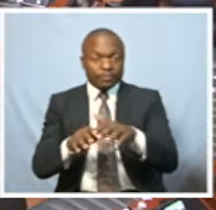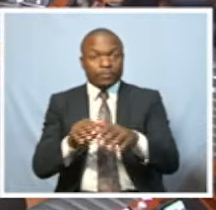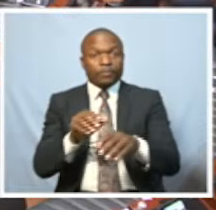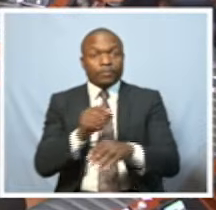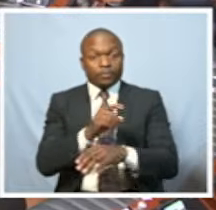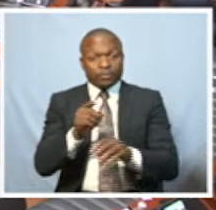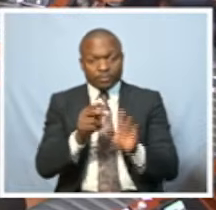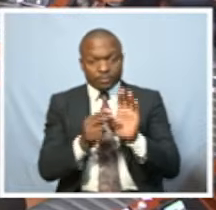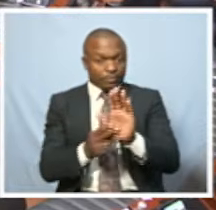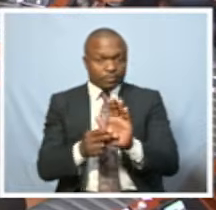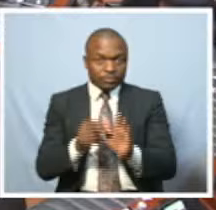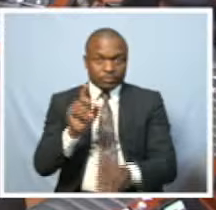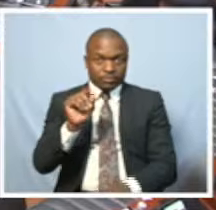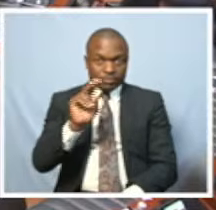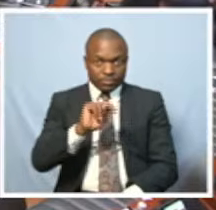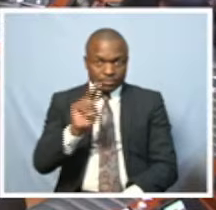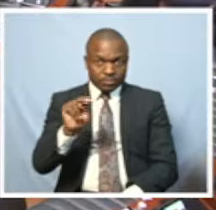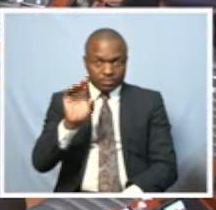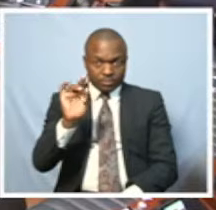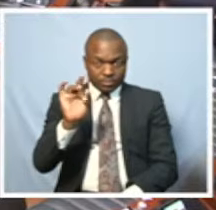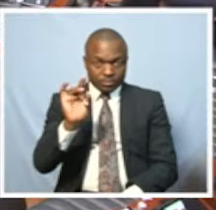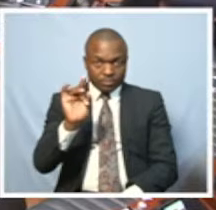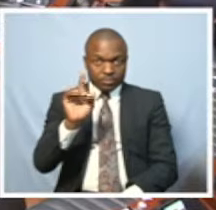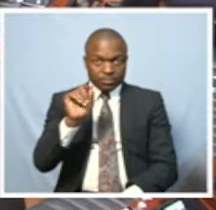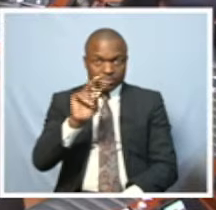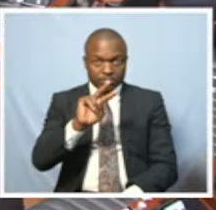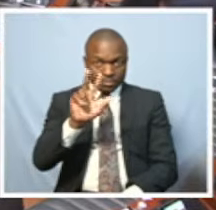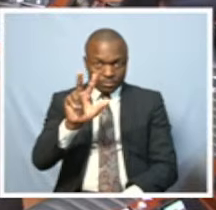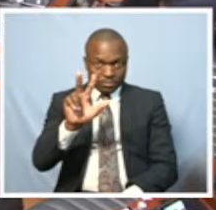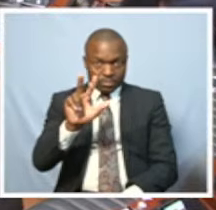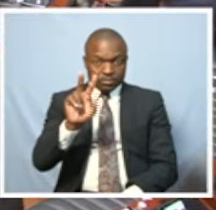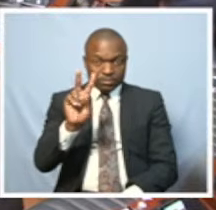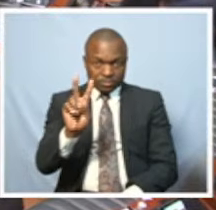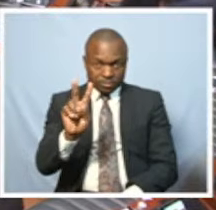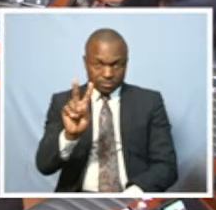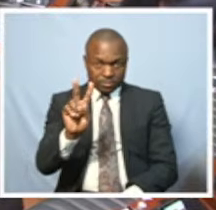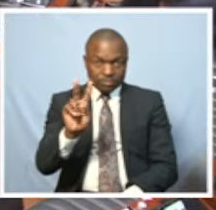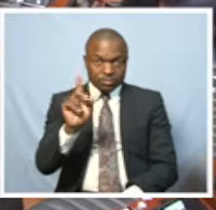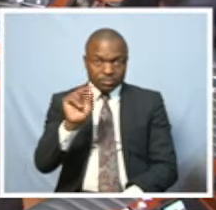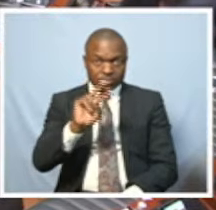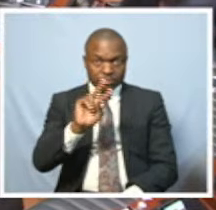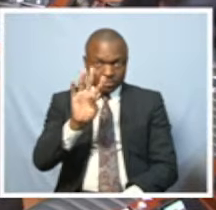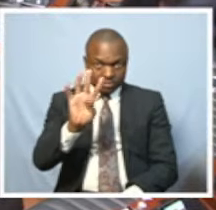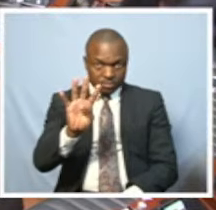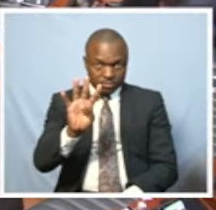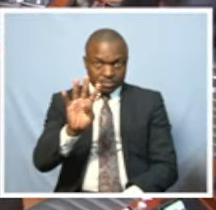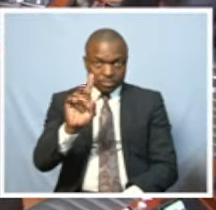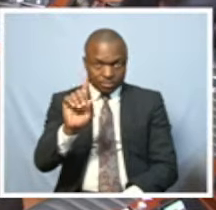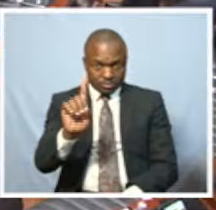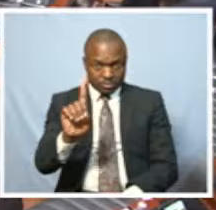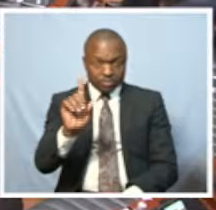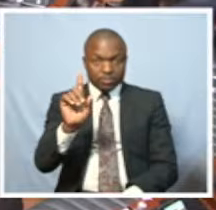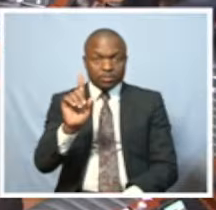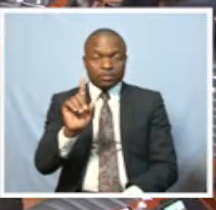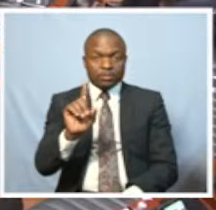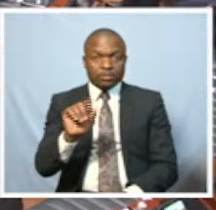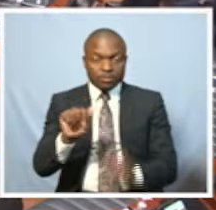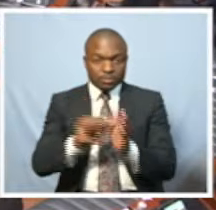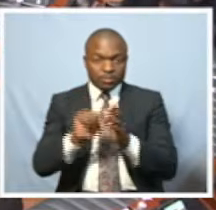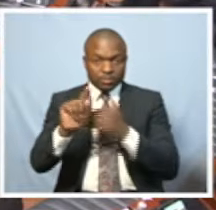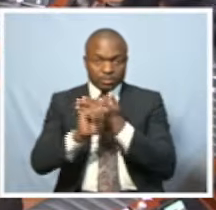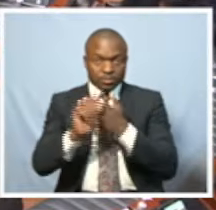indicate that in 2022, there were 18, 2023, 2, 2024, 1, and as of